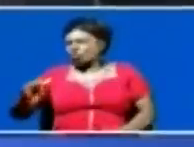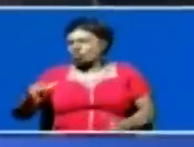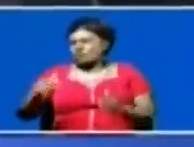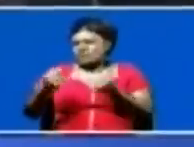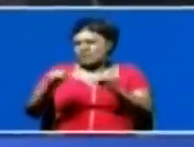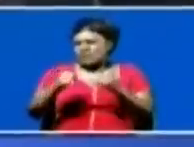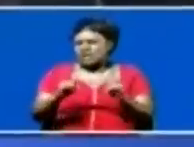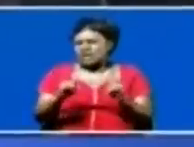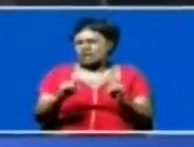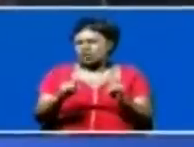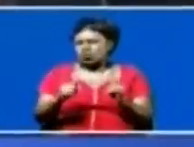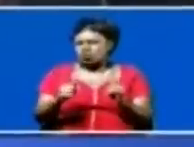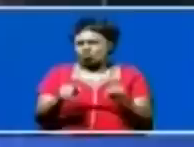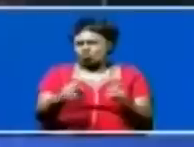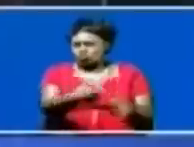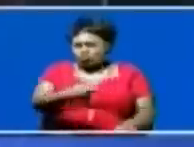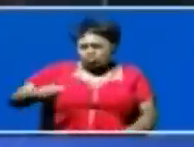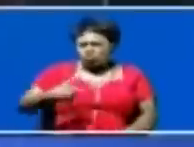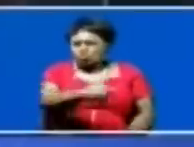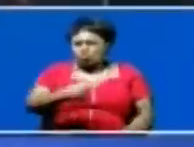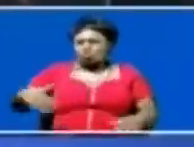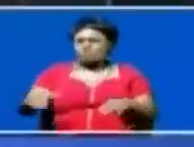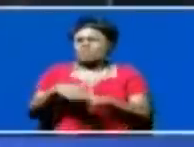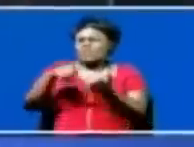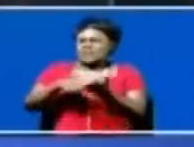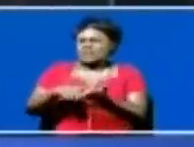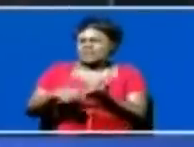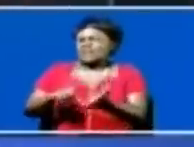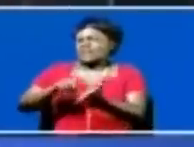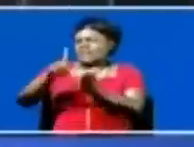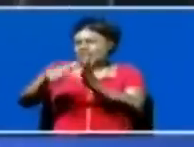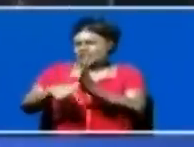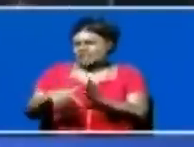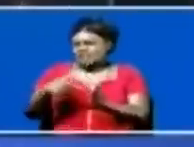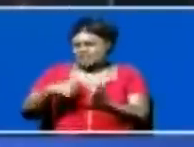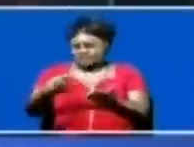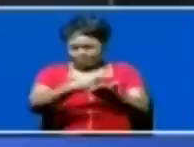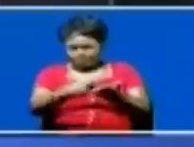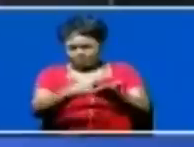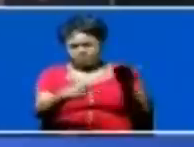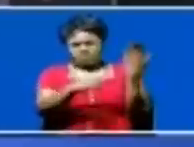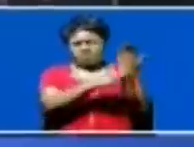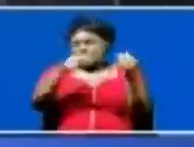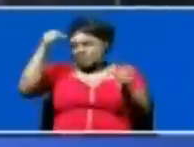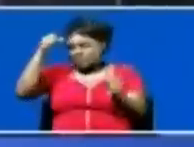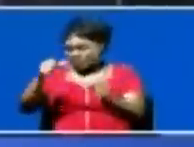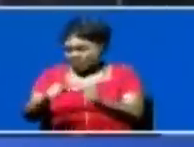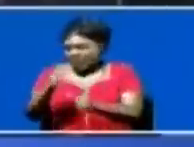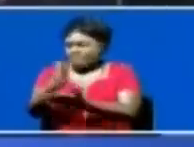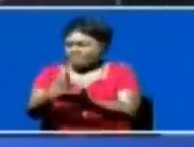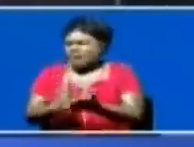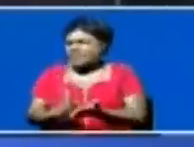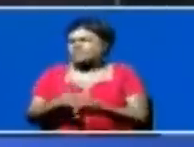trying to push members out. And we insisted, and after that I insisted on writing. And you remember even part of